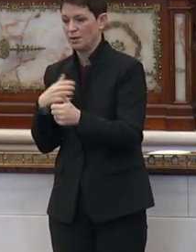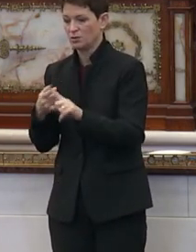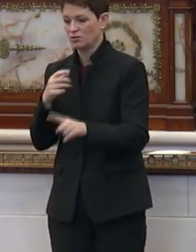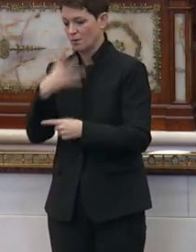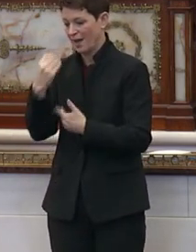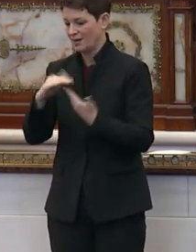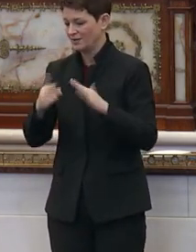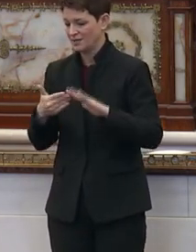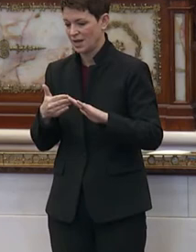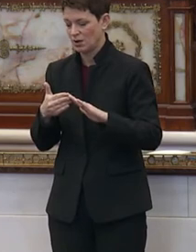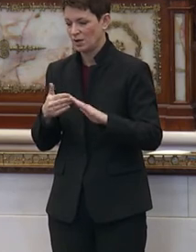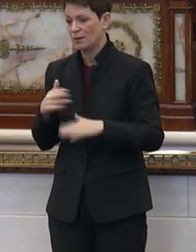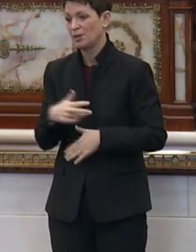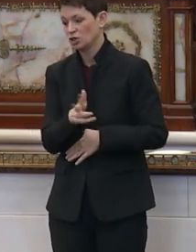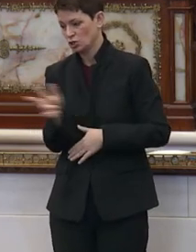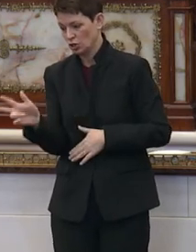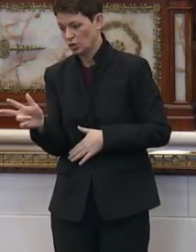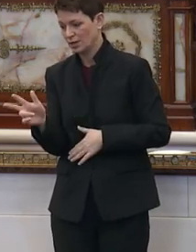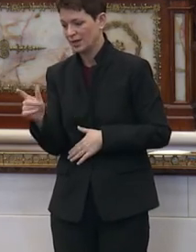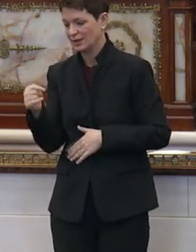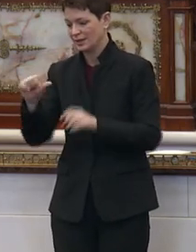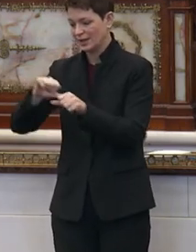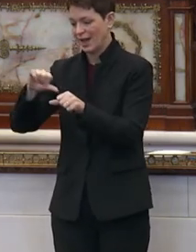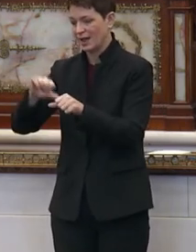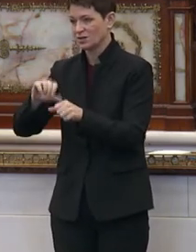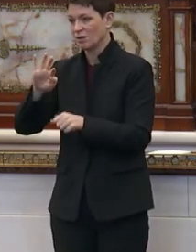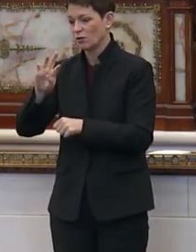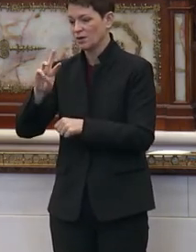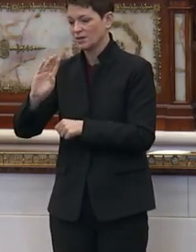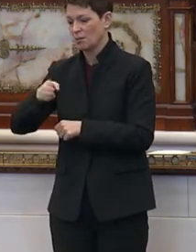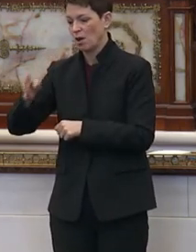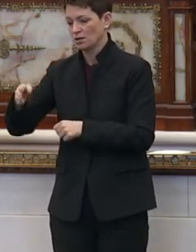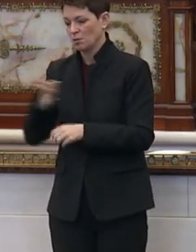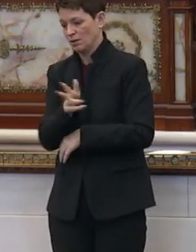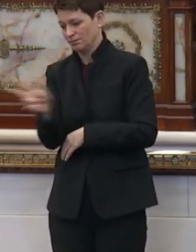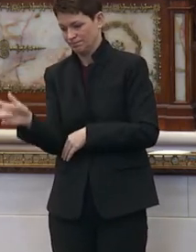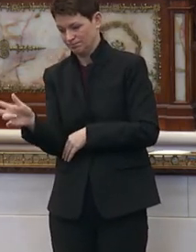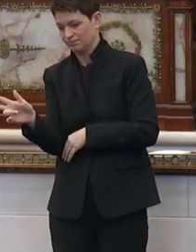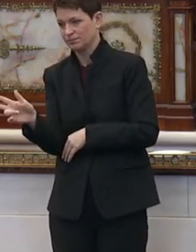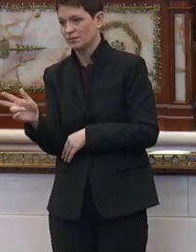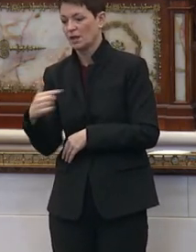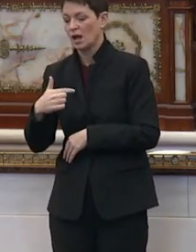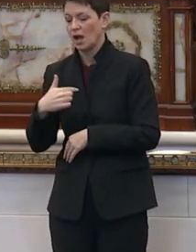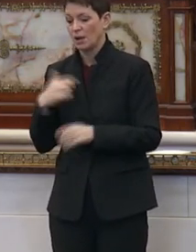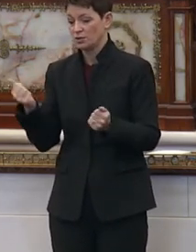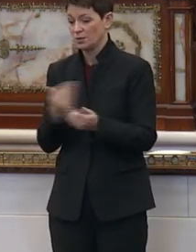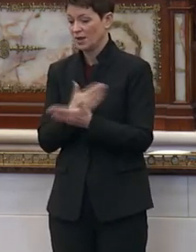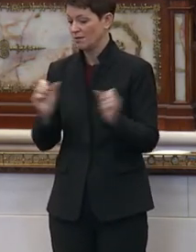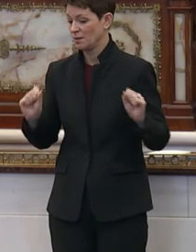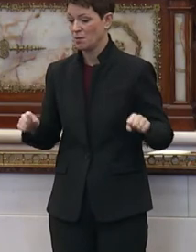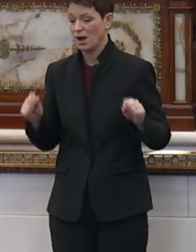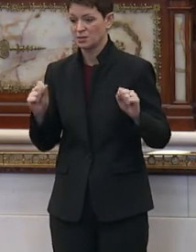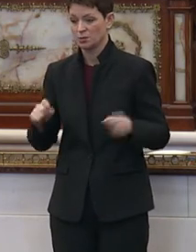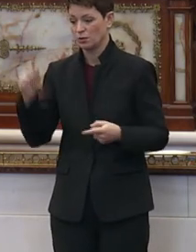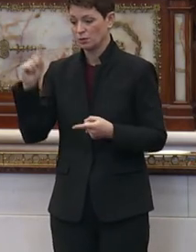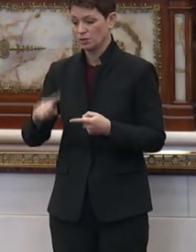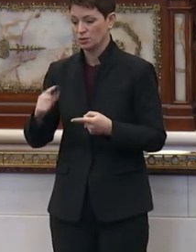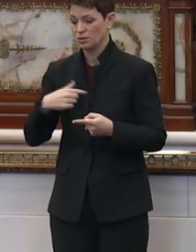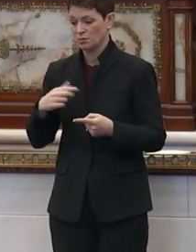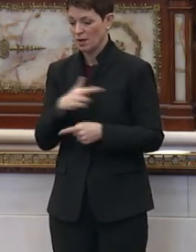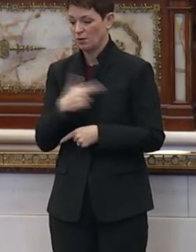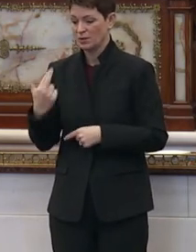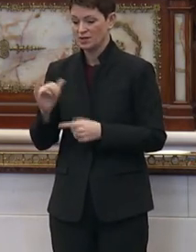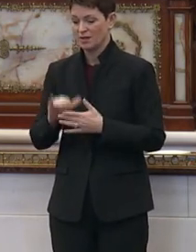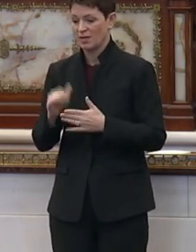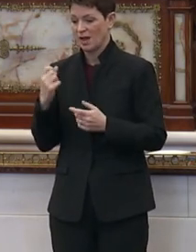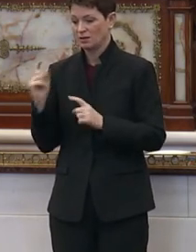from out of town and had been turning into the gas station at 46 in Baltimore. I was doing everything possible to reduce my risk on that